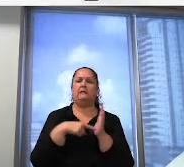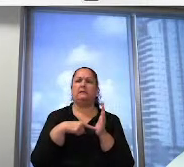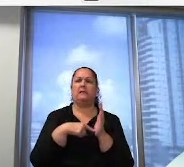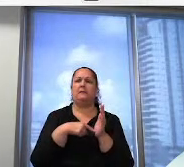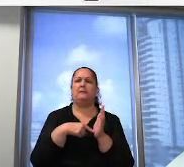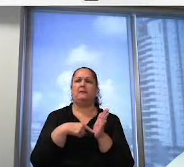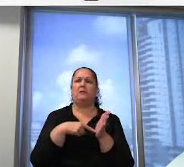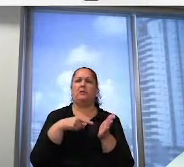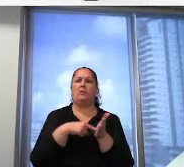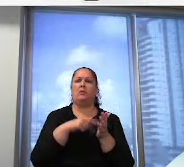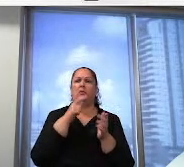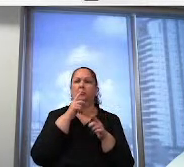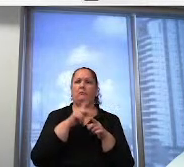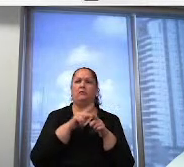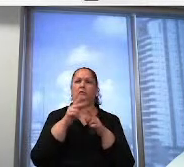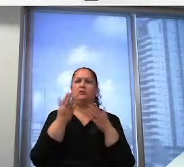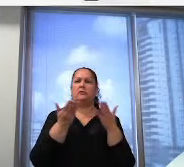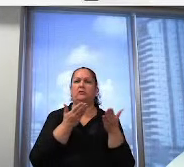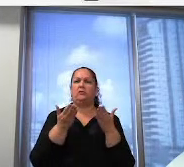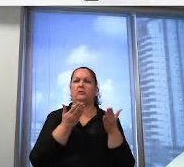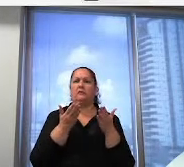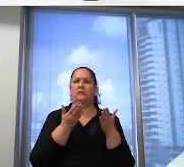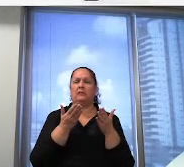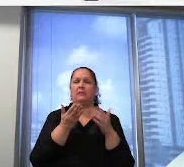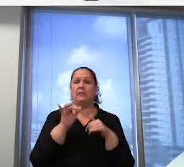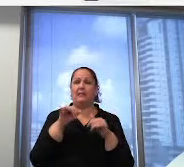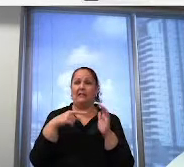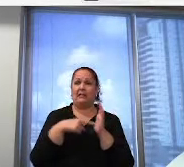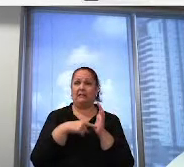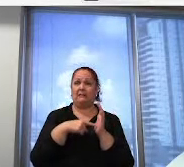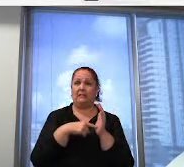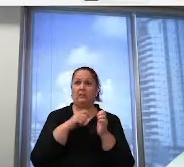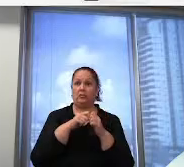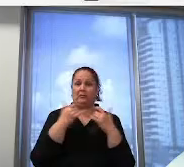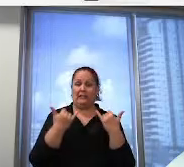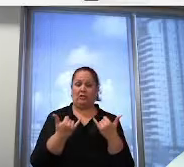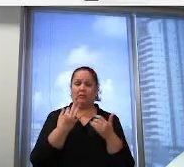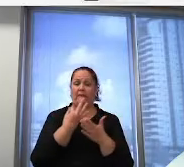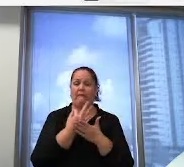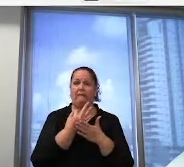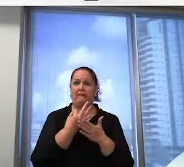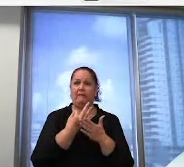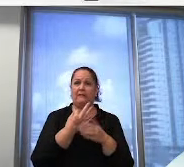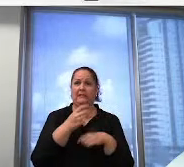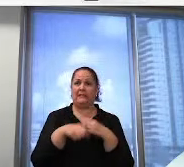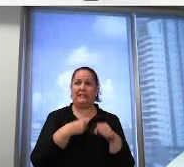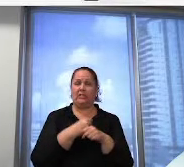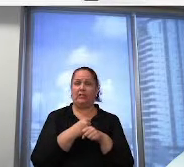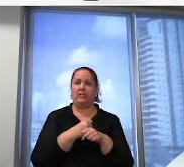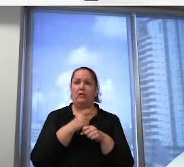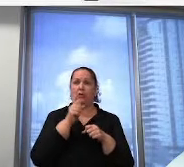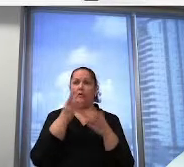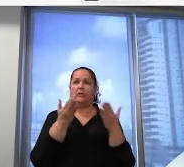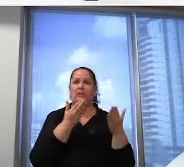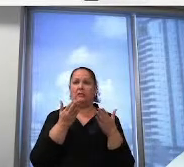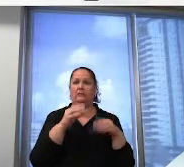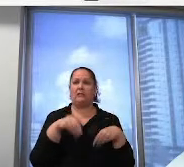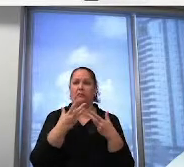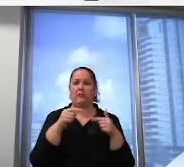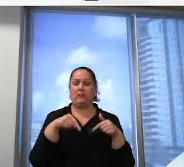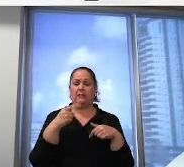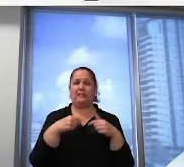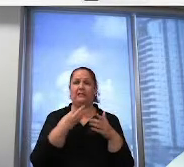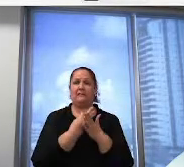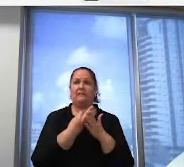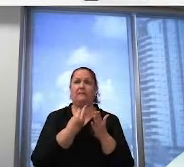debt owed to professional services. Does that debt correspond to the current fiscal year for services provided